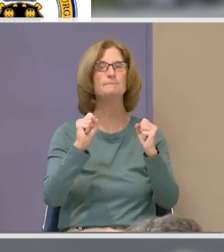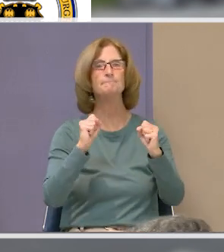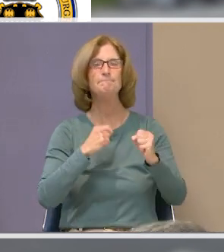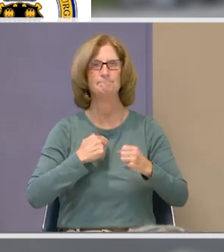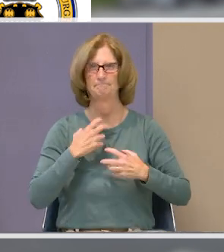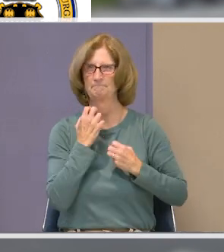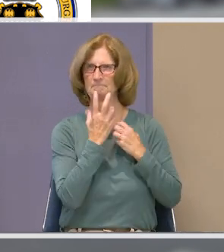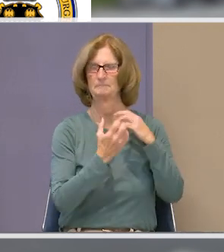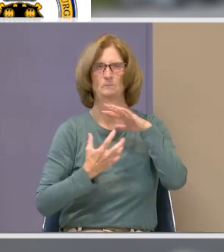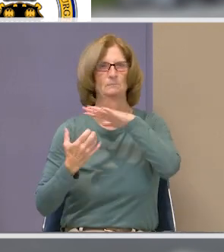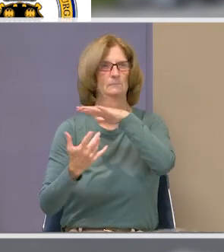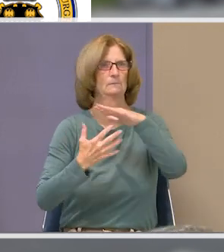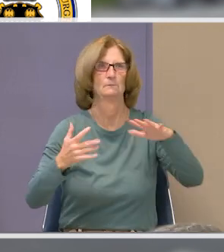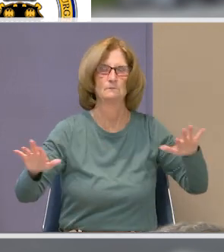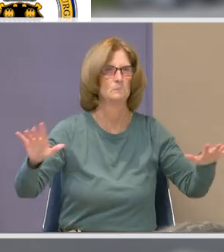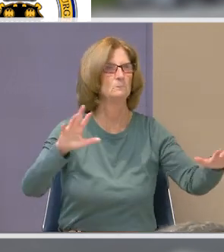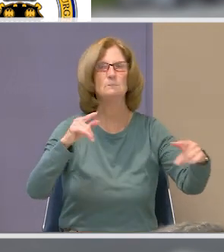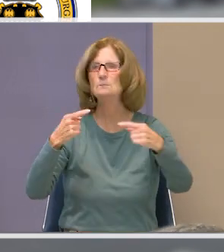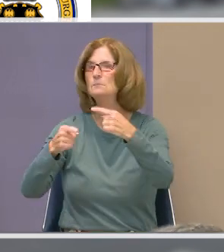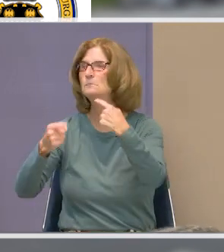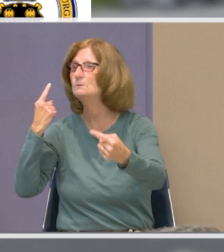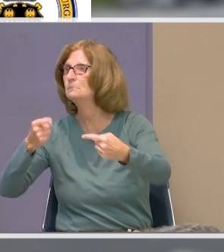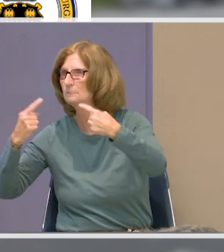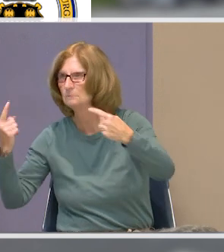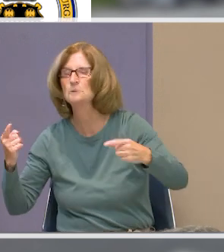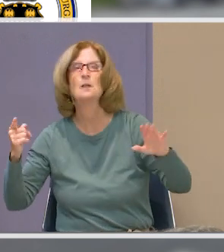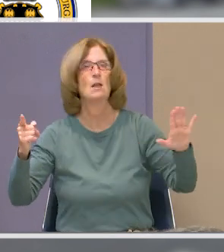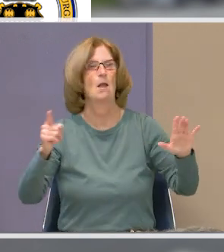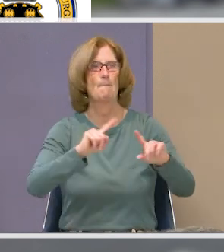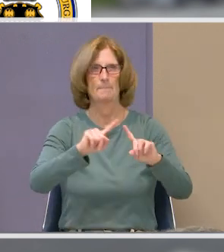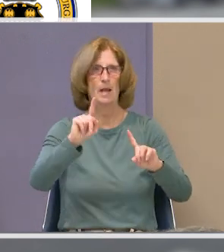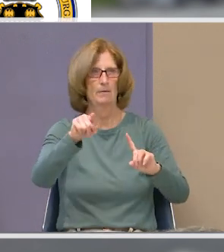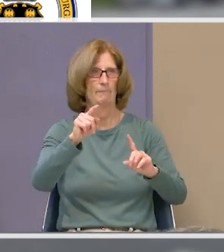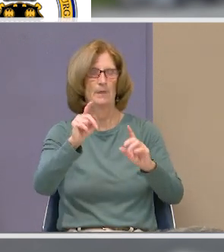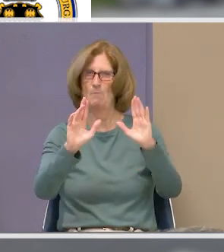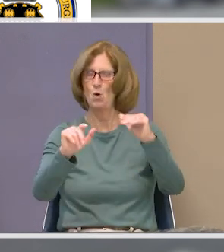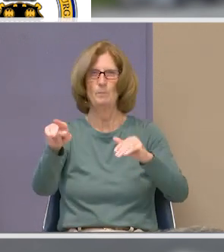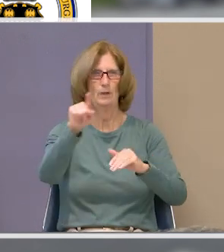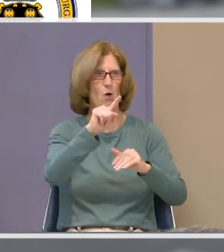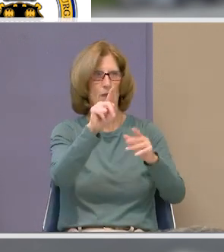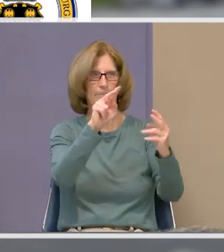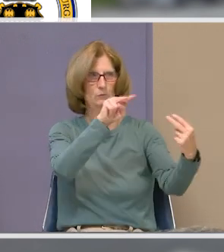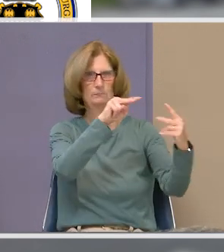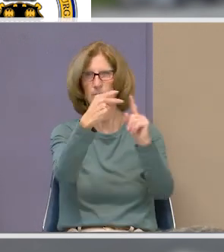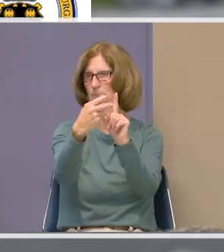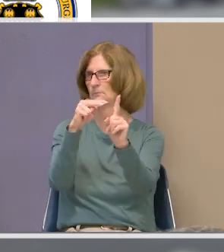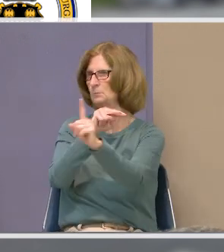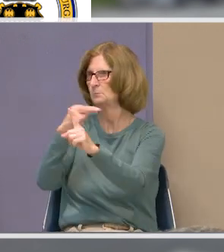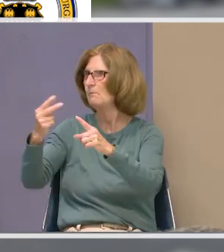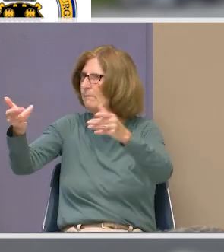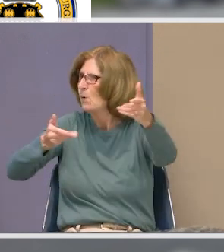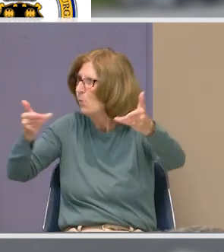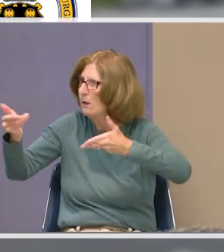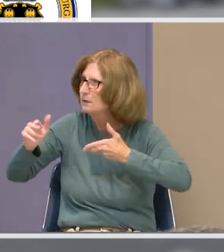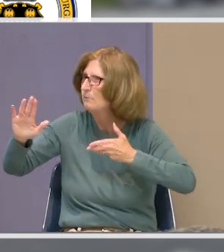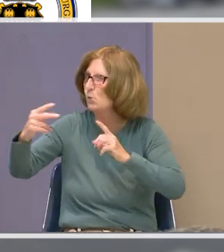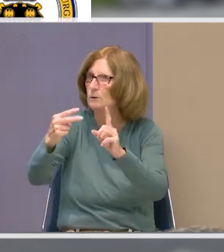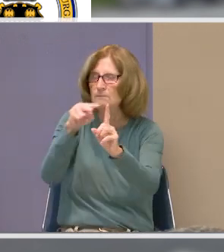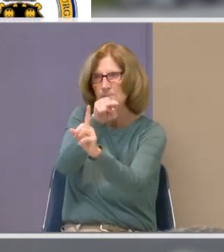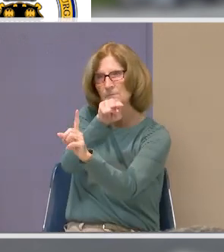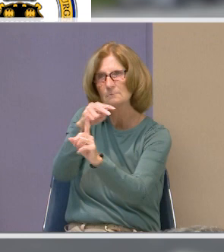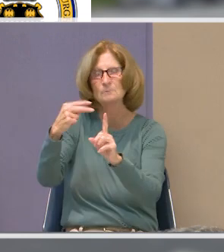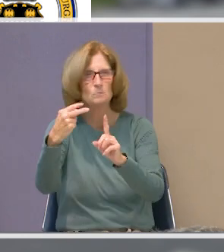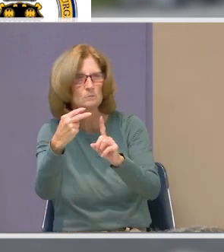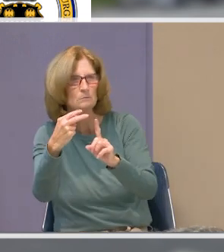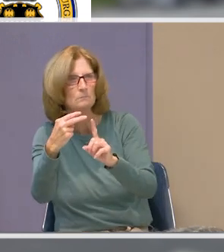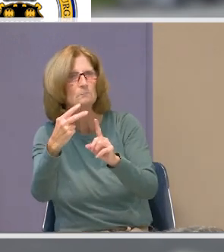contentious, but I just want to make sure that we're seeing this as a place where all perspectives are welcomed and we can